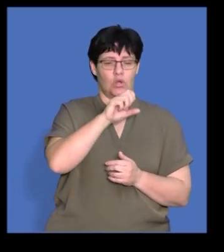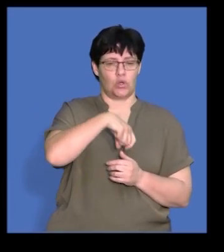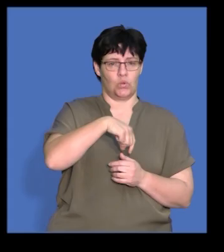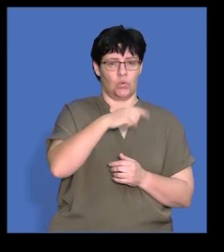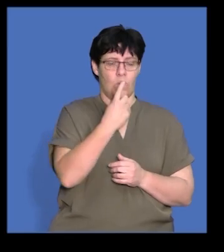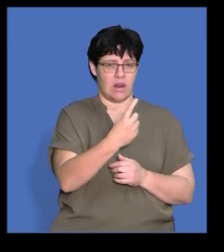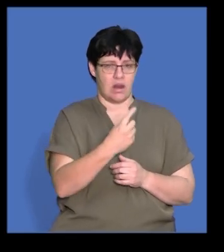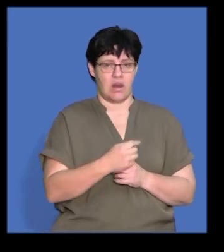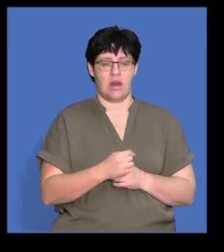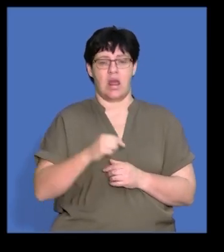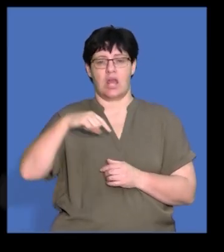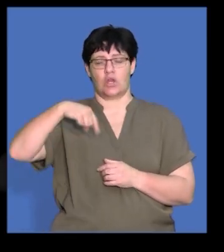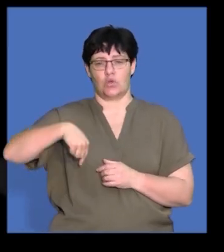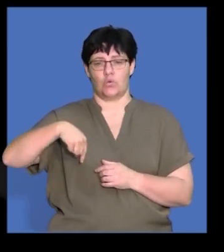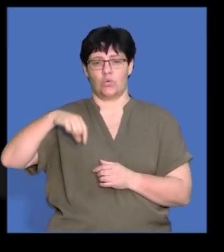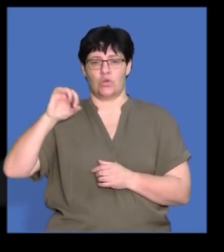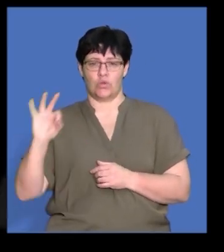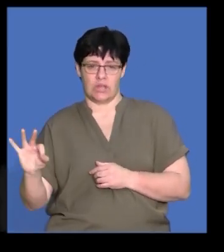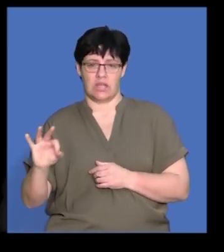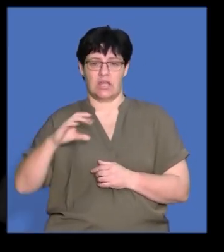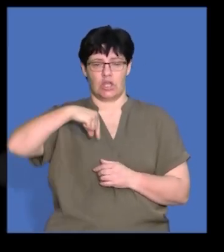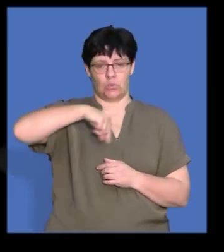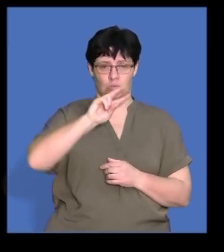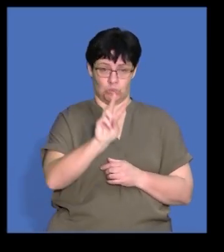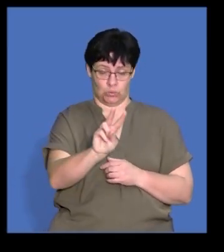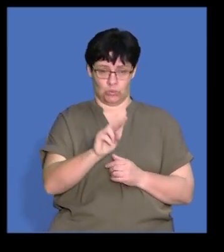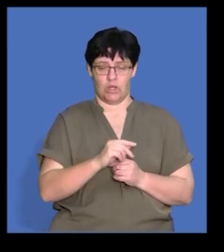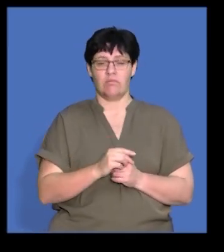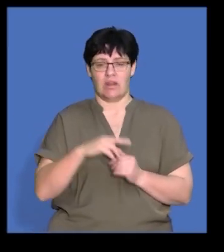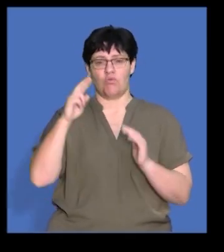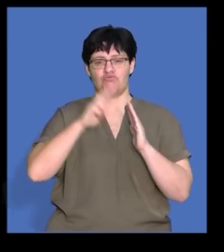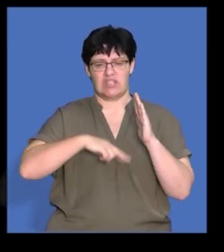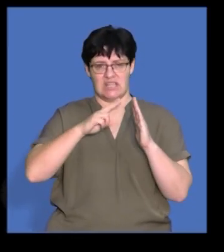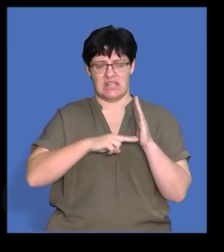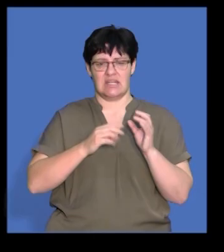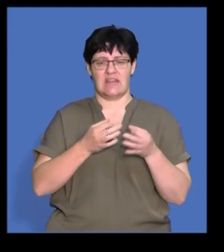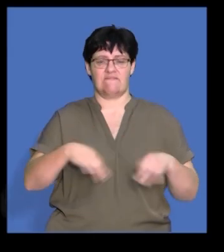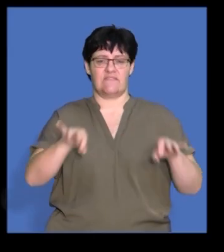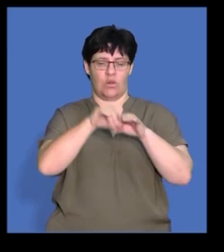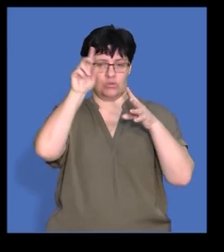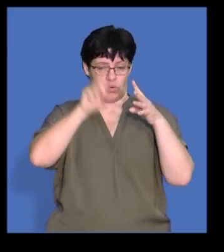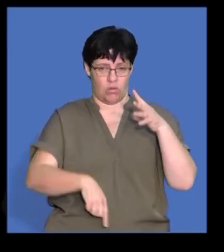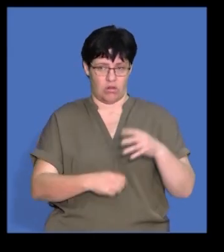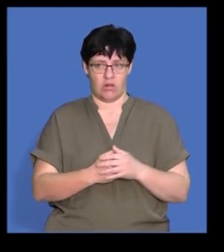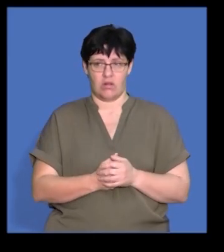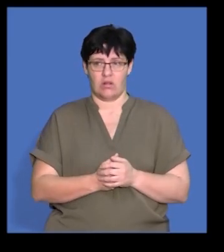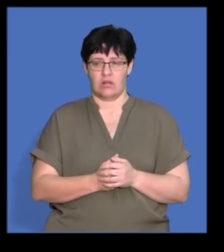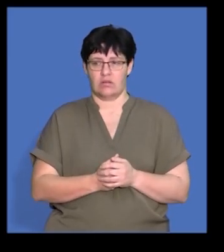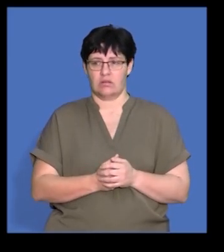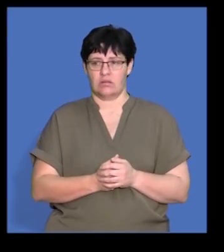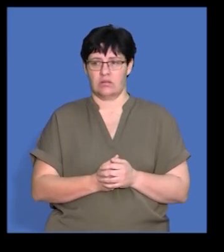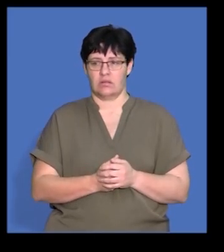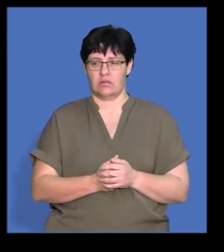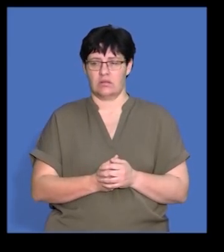our Q3, and our Q2, and we're going to read all these values. So within our factory, I think